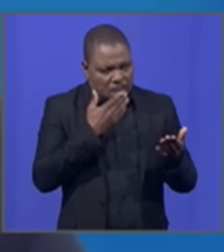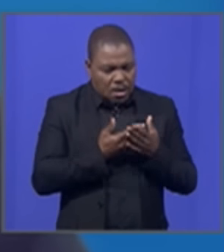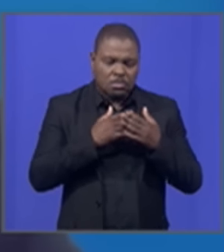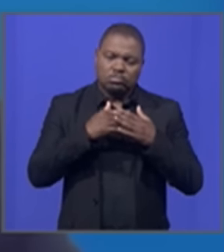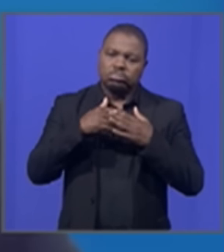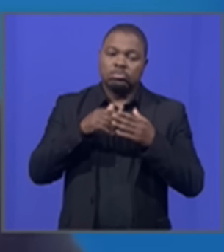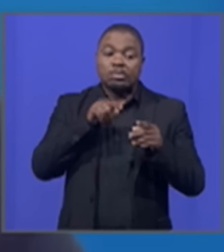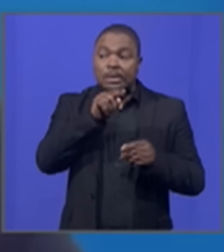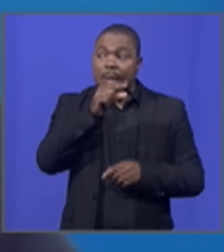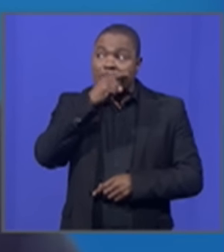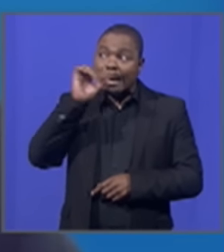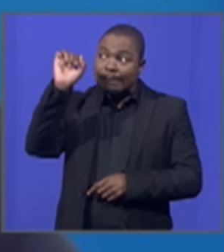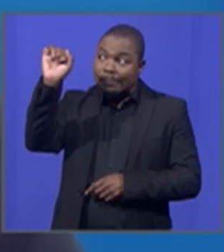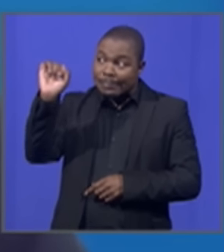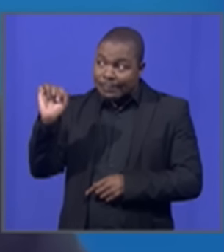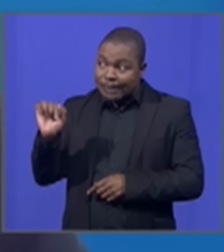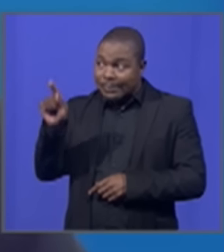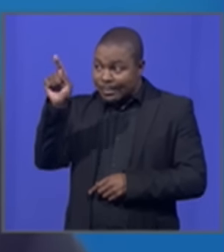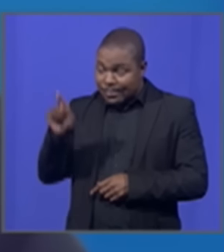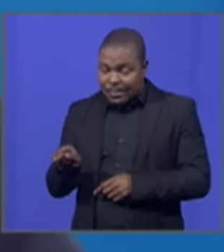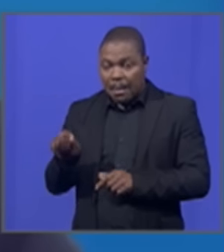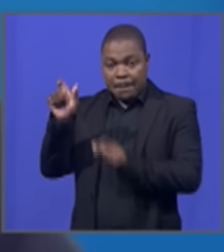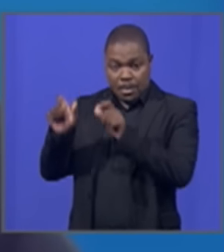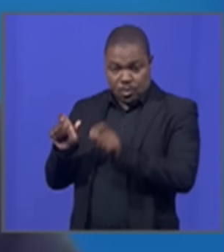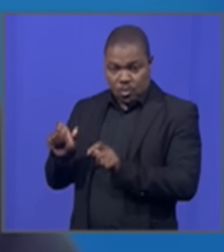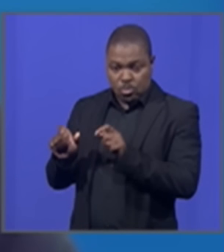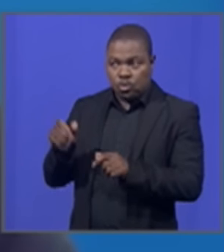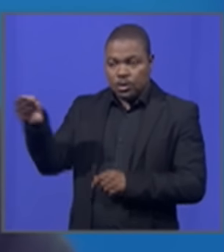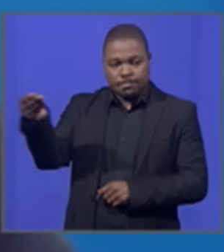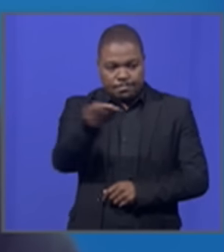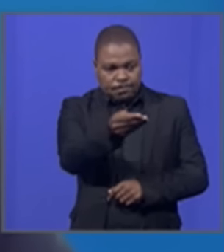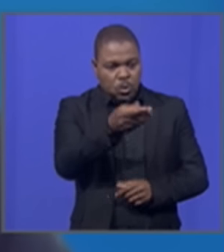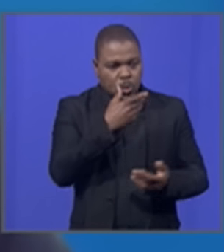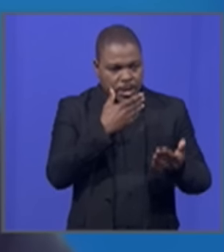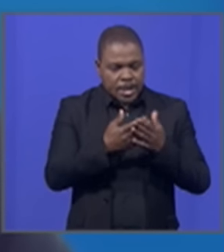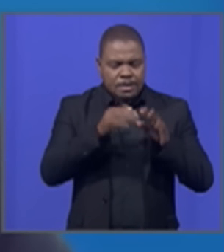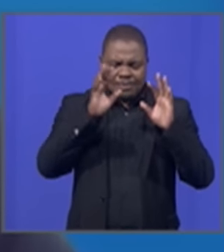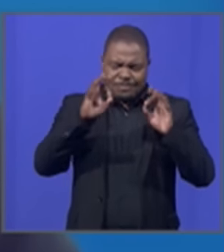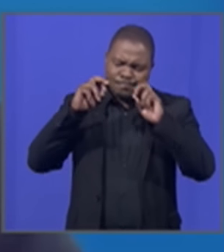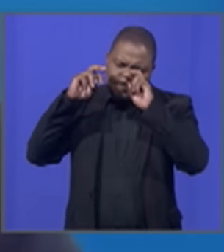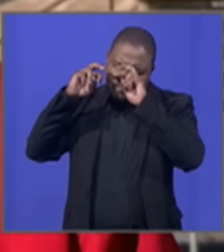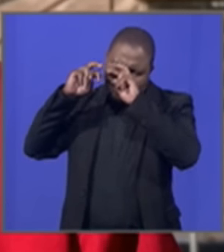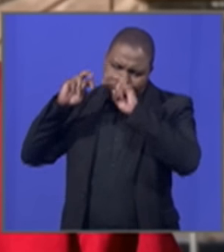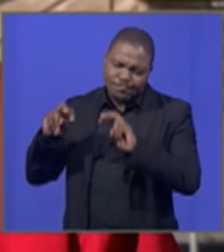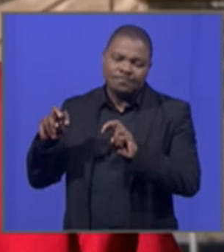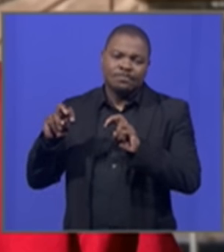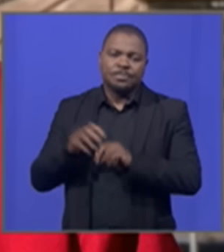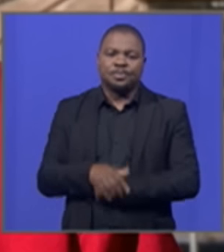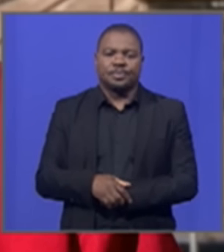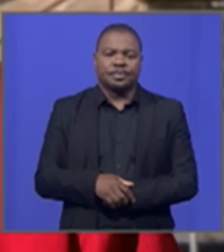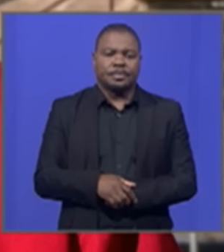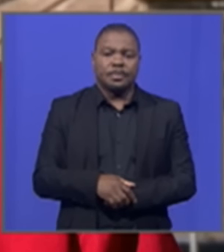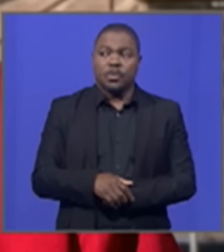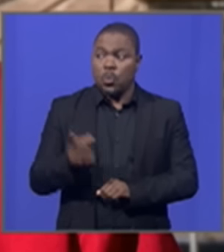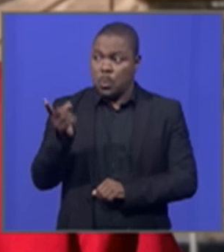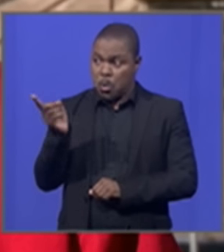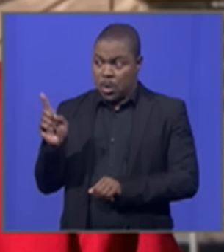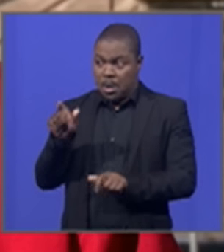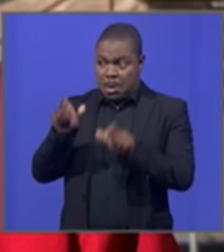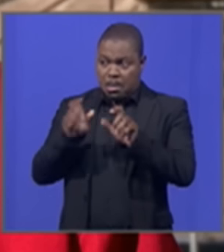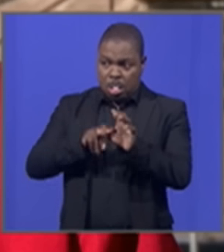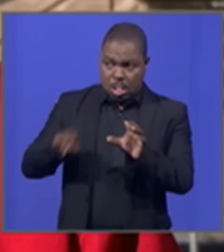forward those names and those people so that we can have a forensic investigation. Gore ba itokolola mo tirong